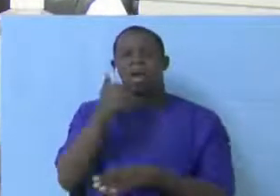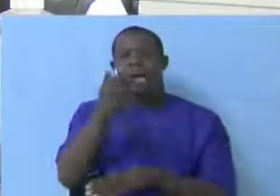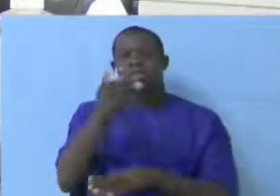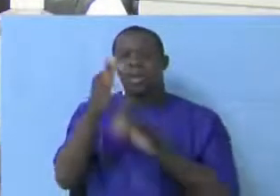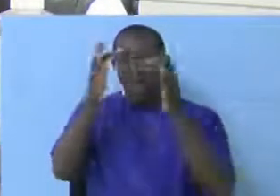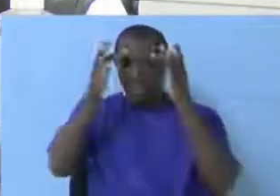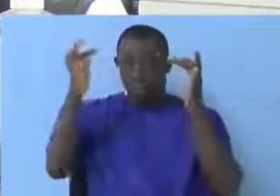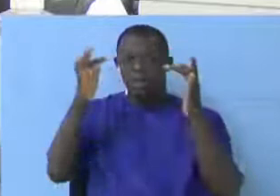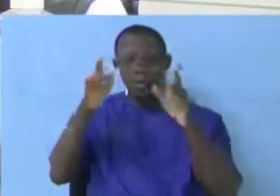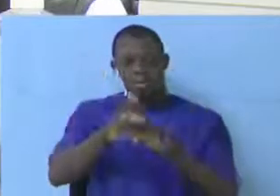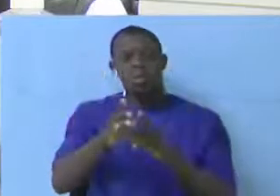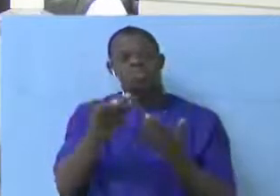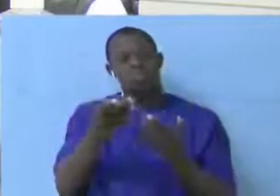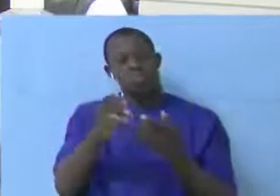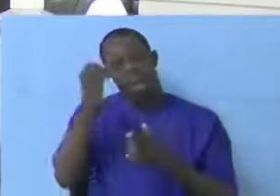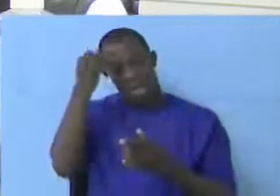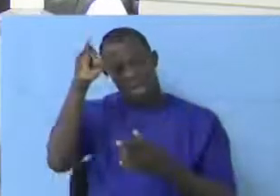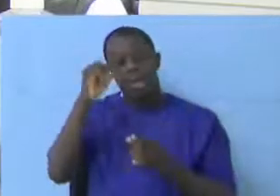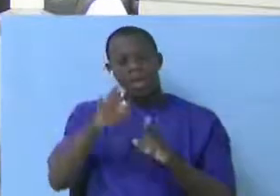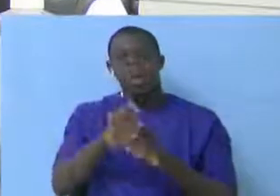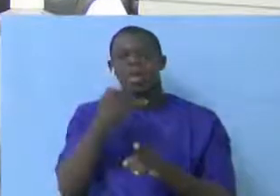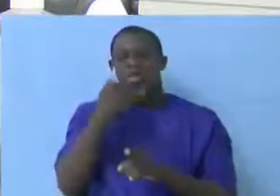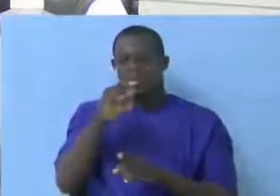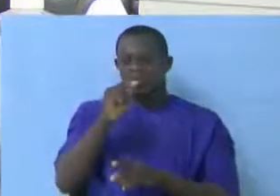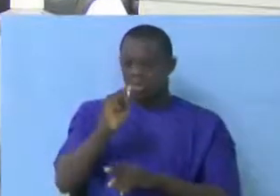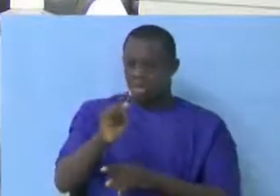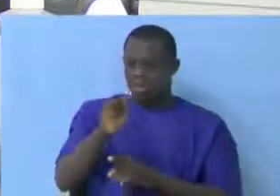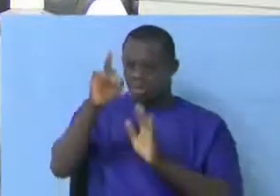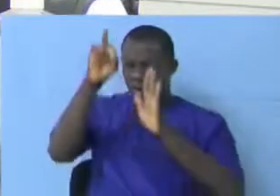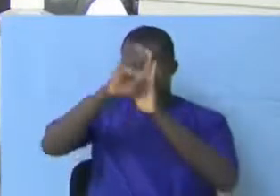Whether the project was viable or not. I